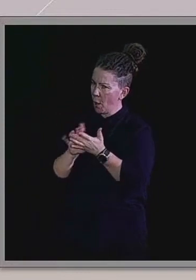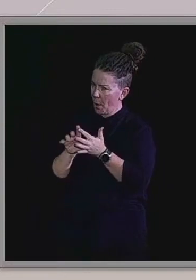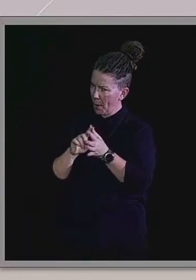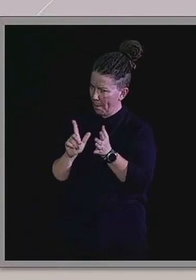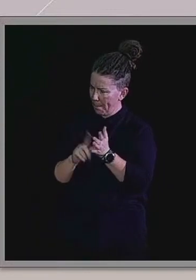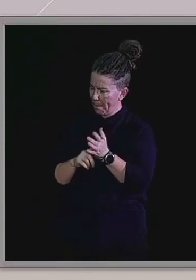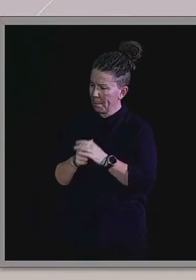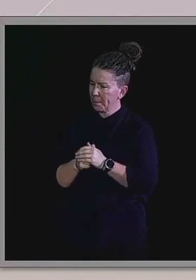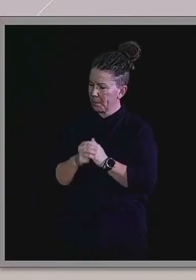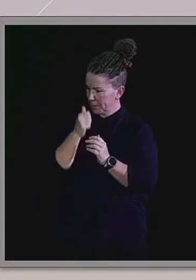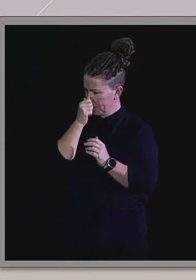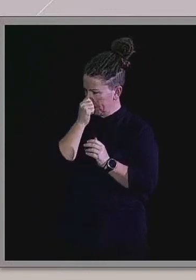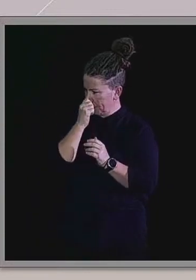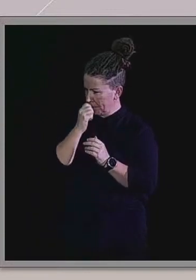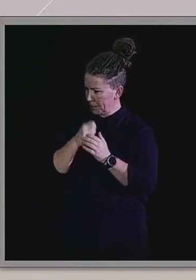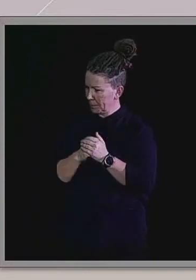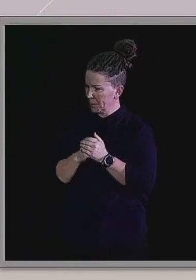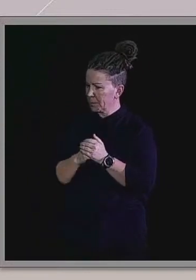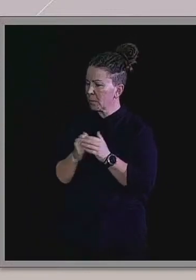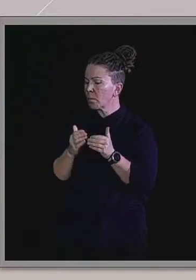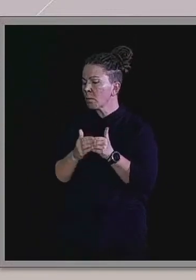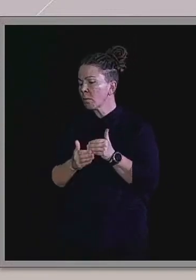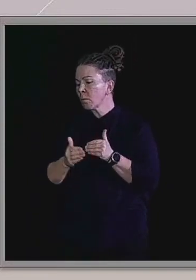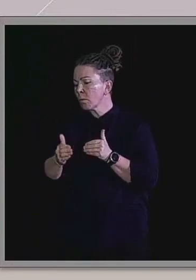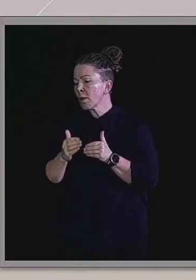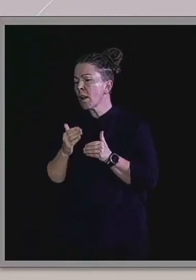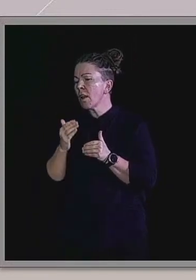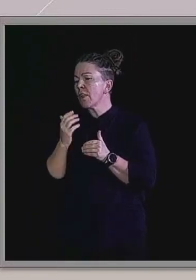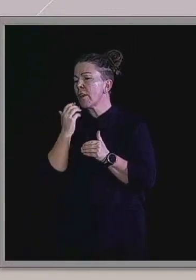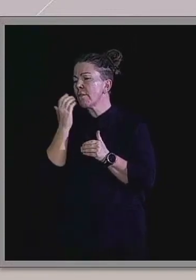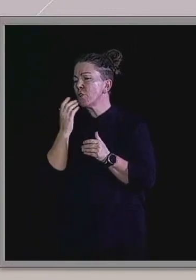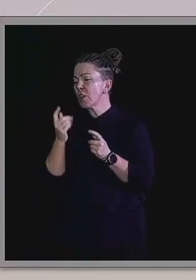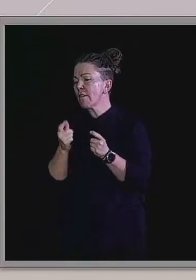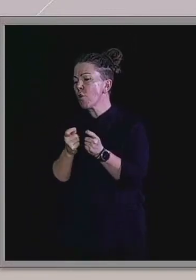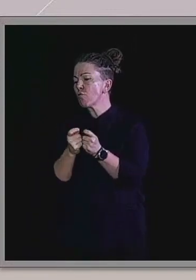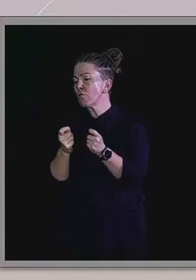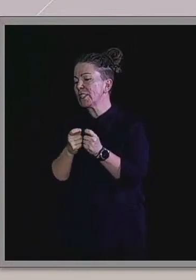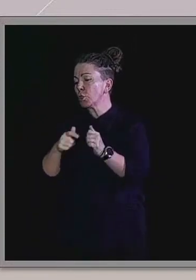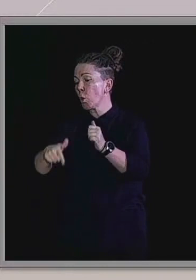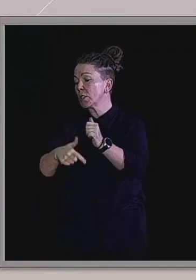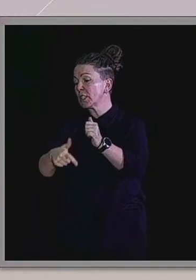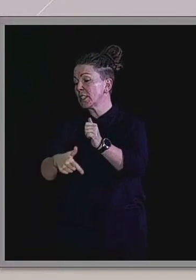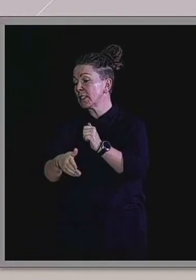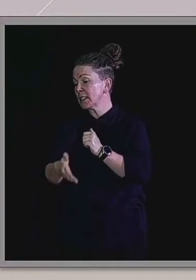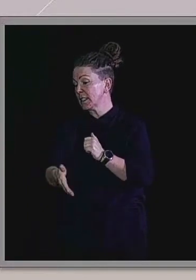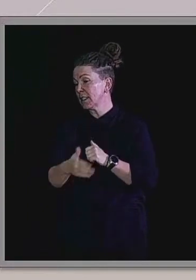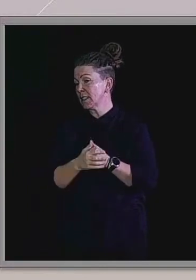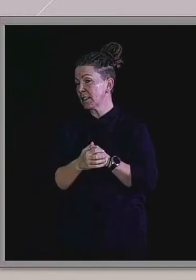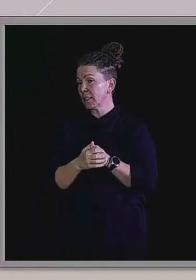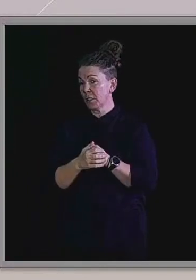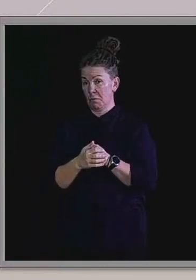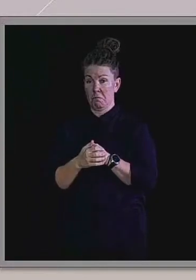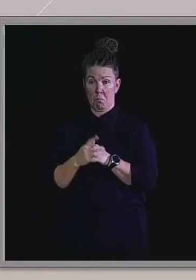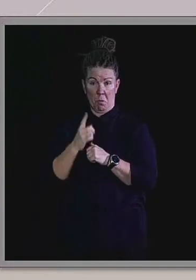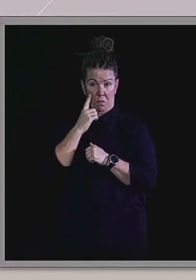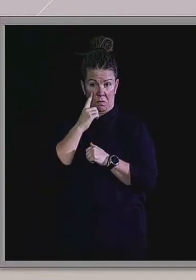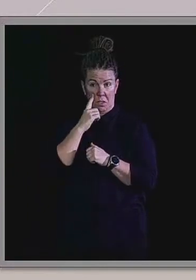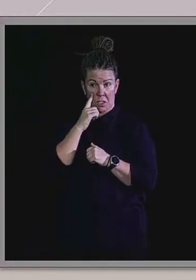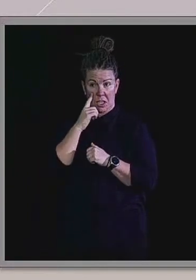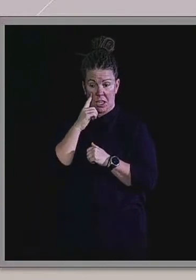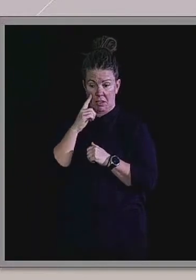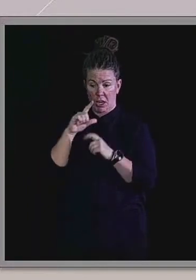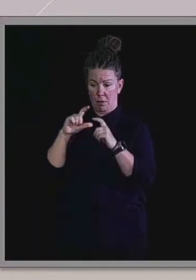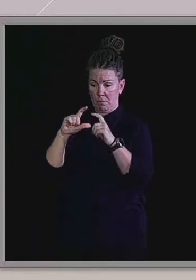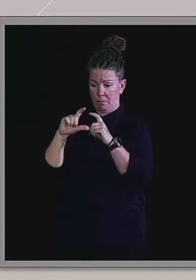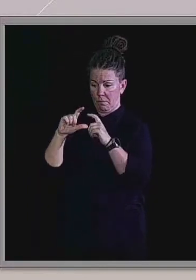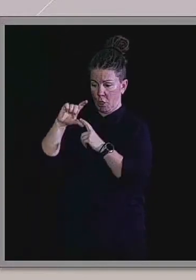way, what do you think the future is for resources in particular? So we've kind of seen what's happening in a community development way, but